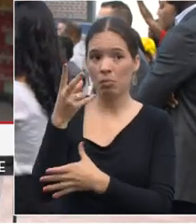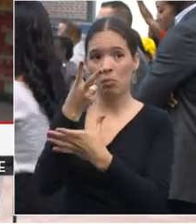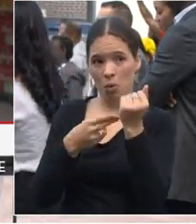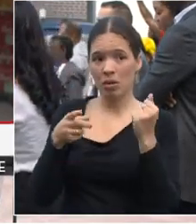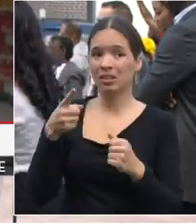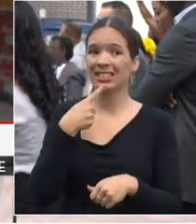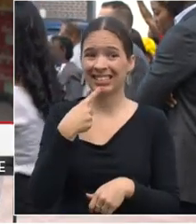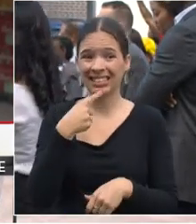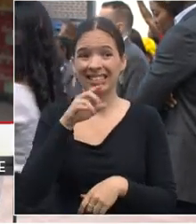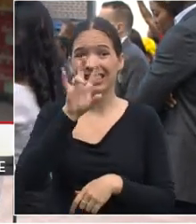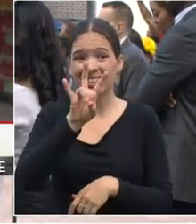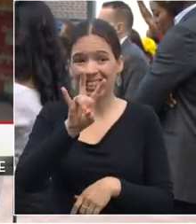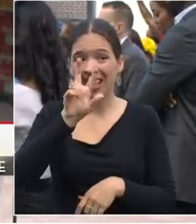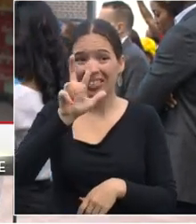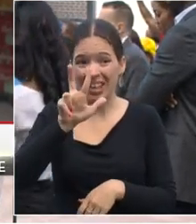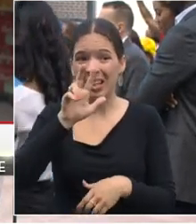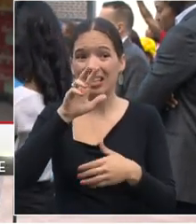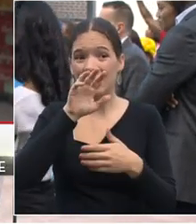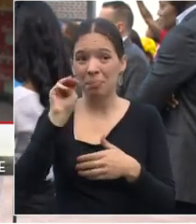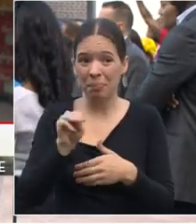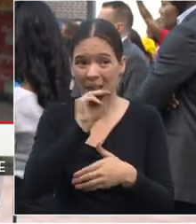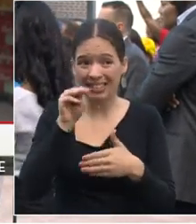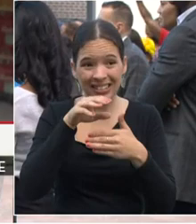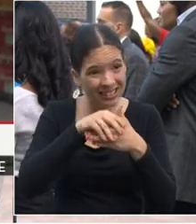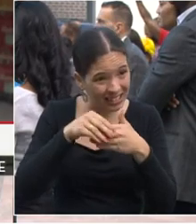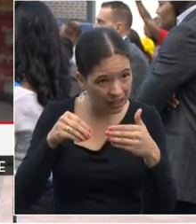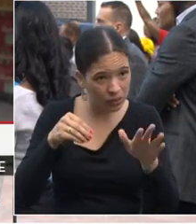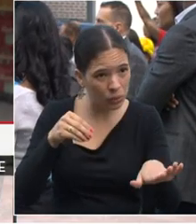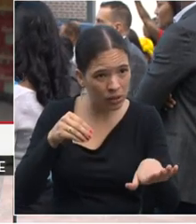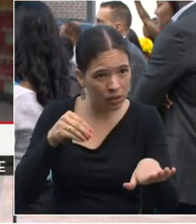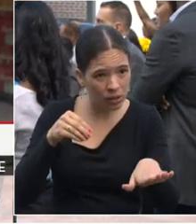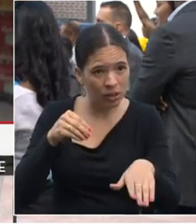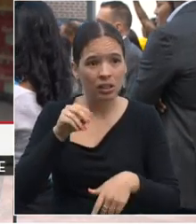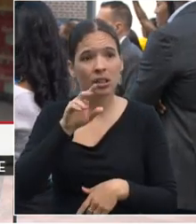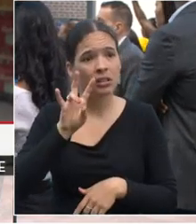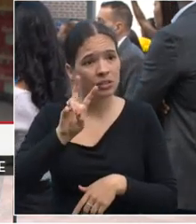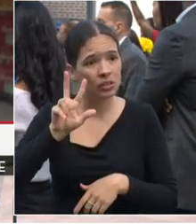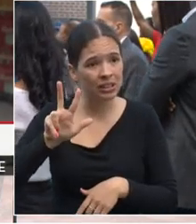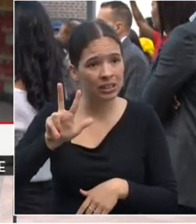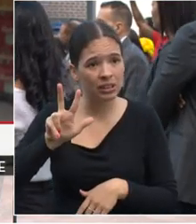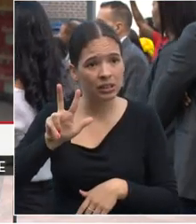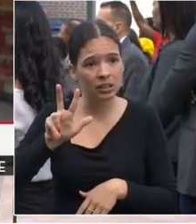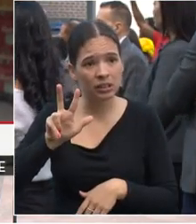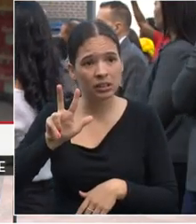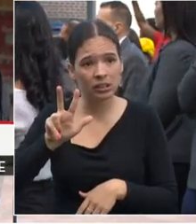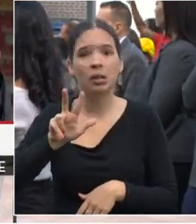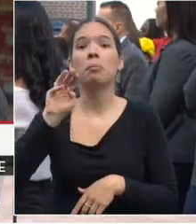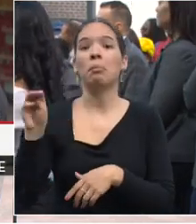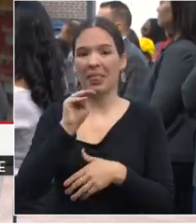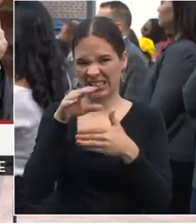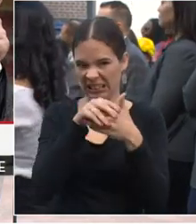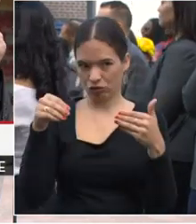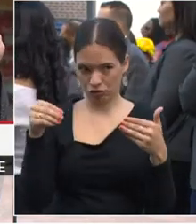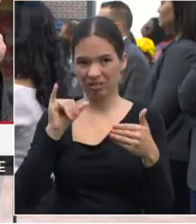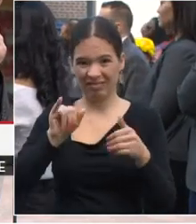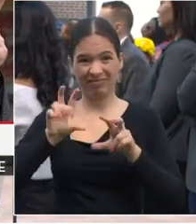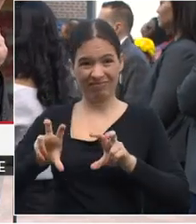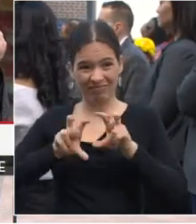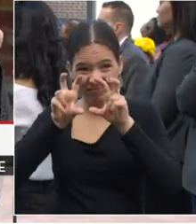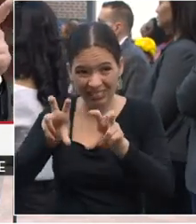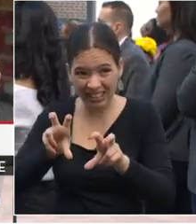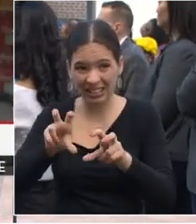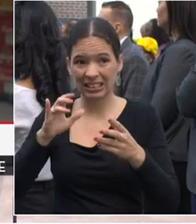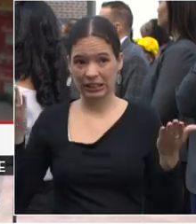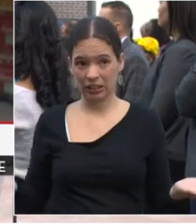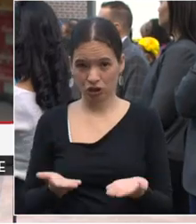sure that we invest in Wards 7 and 8 to have more grocers, to have more restaurants, to have more markets. So Tropical Smoothie